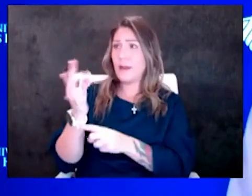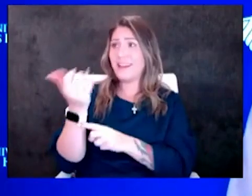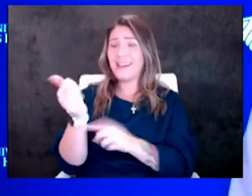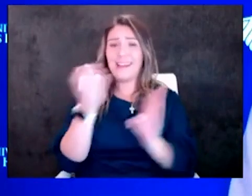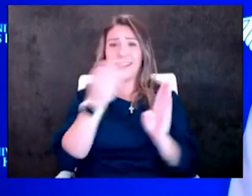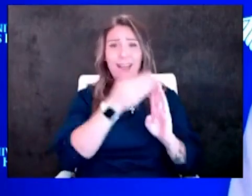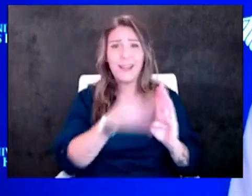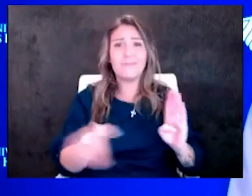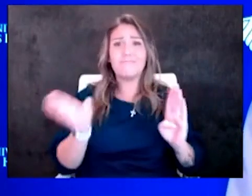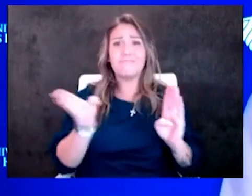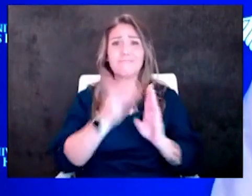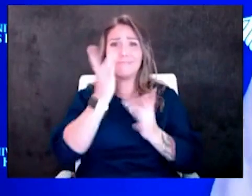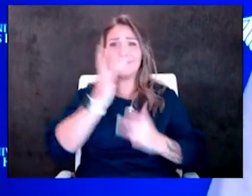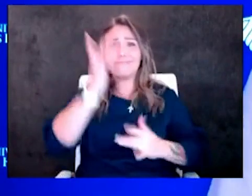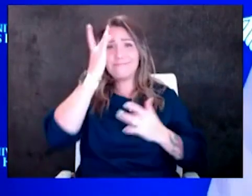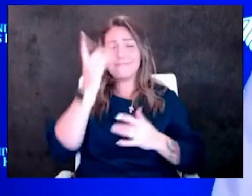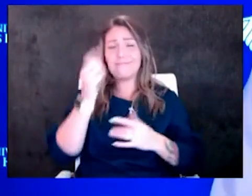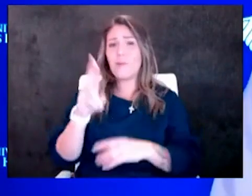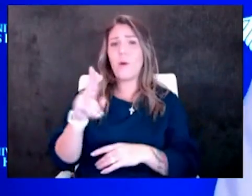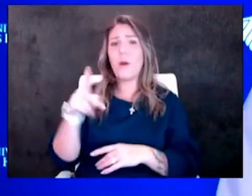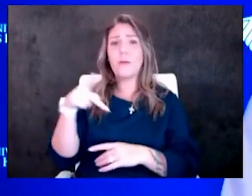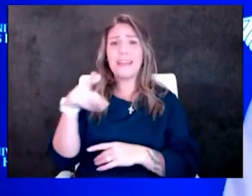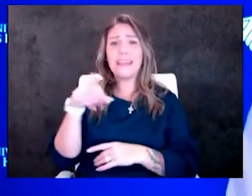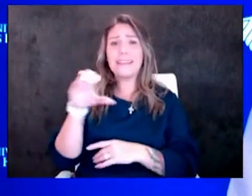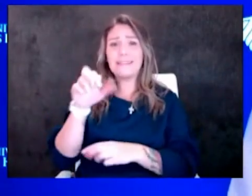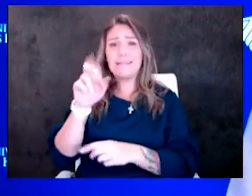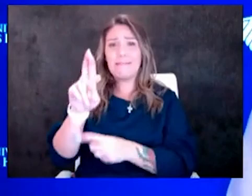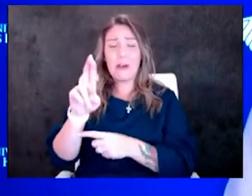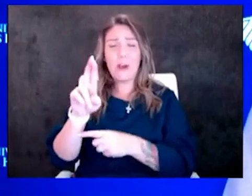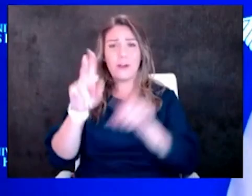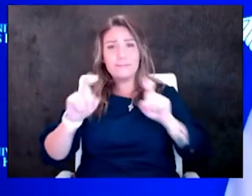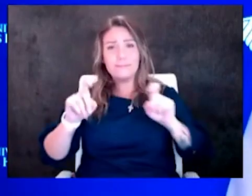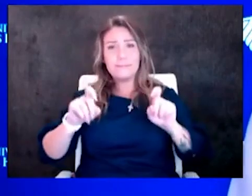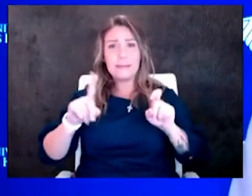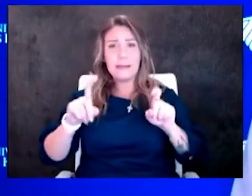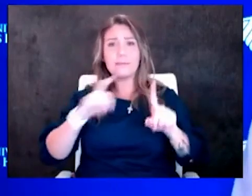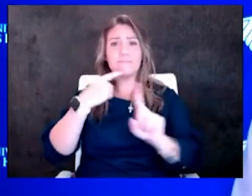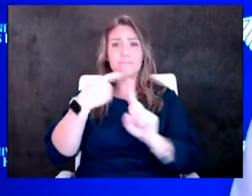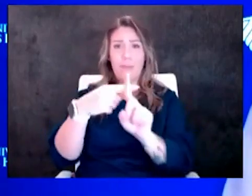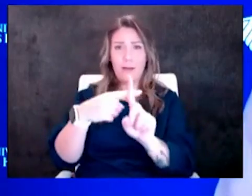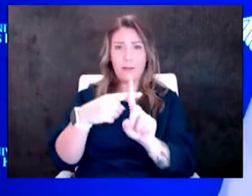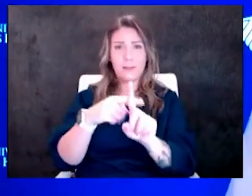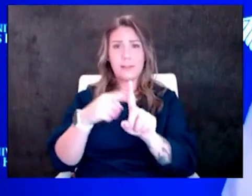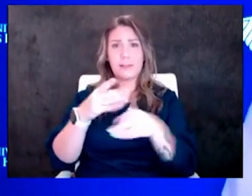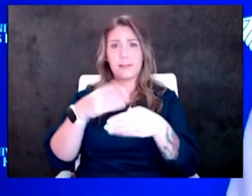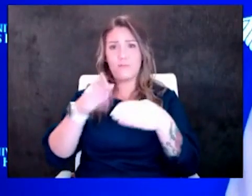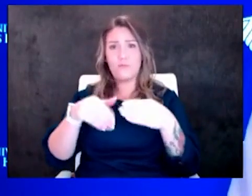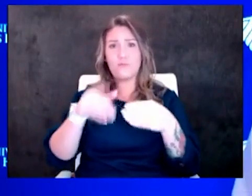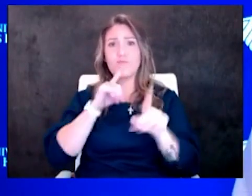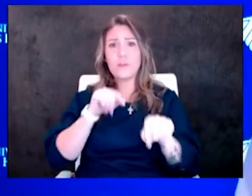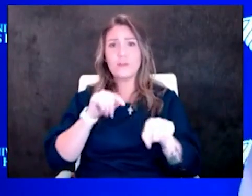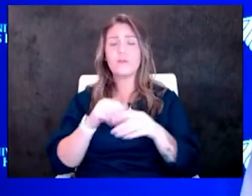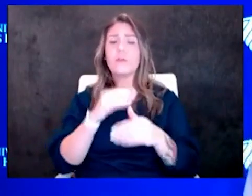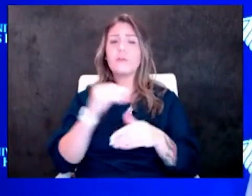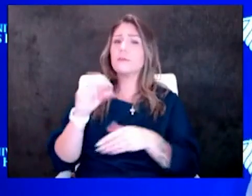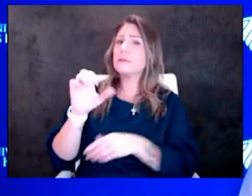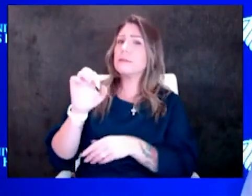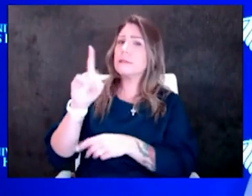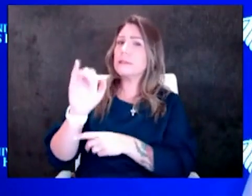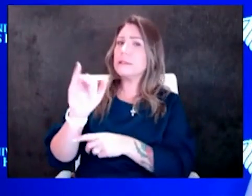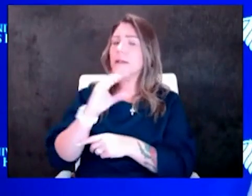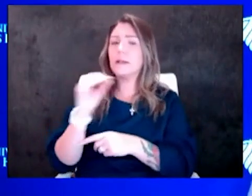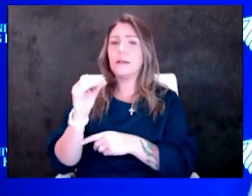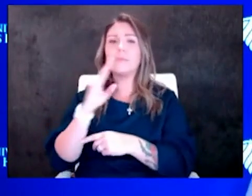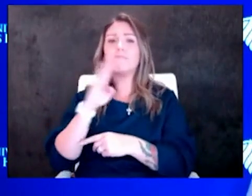even PCR positivity? And so I think that is what the CDC and the Biden administration is hoping, is that we can help reduce transmission